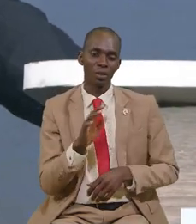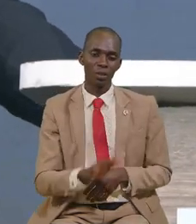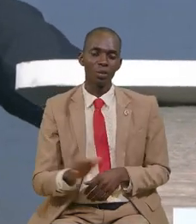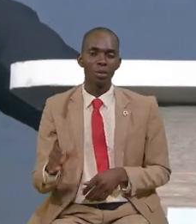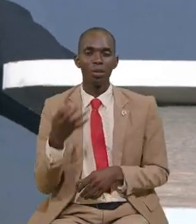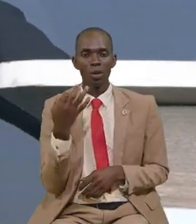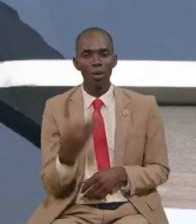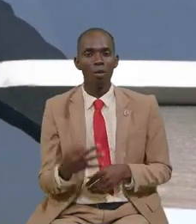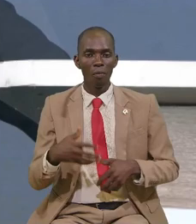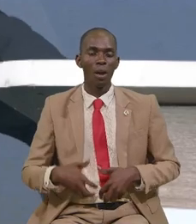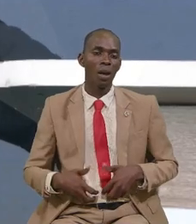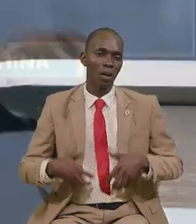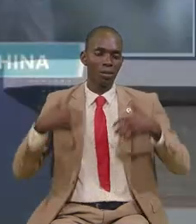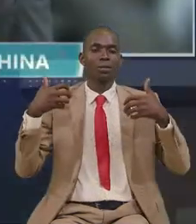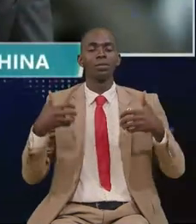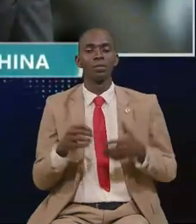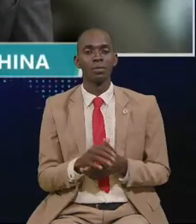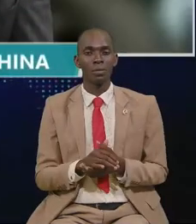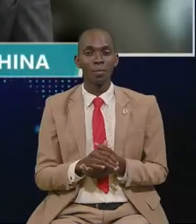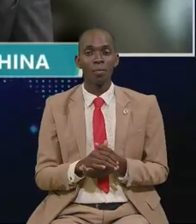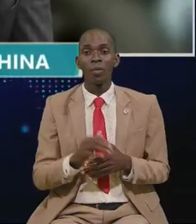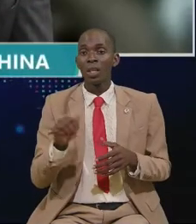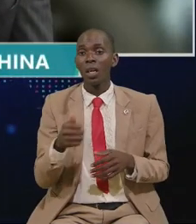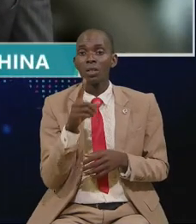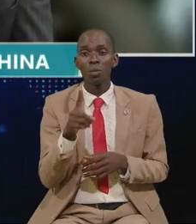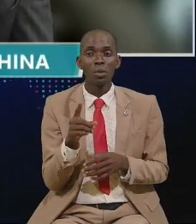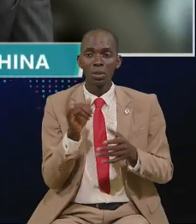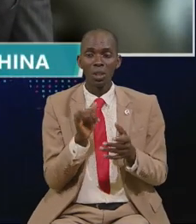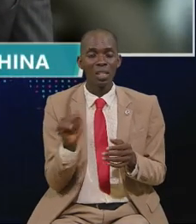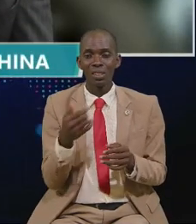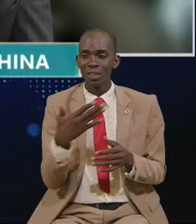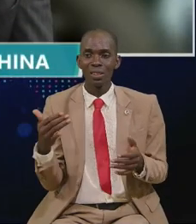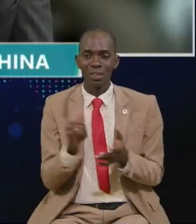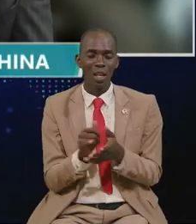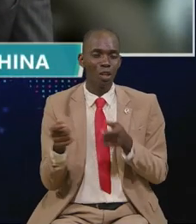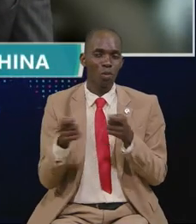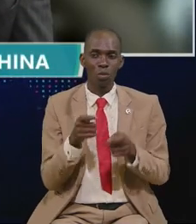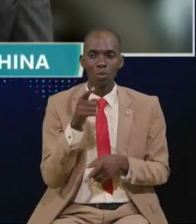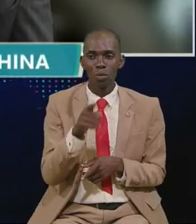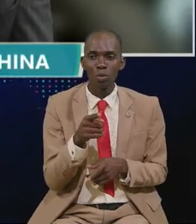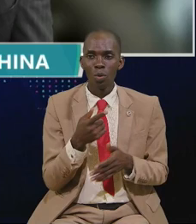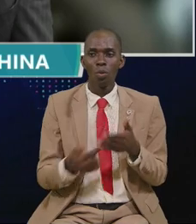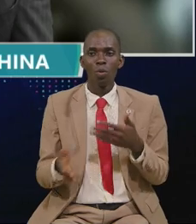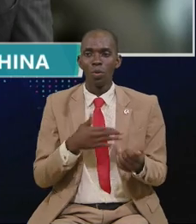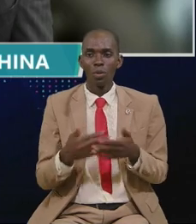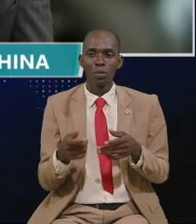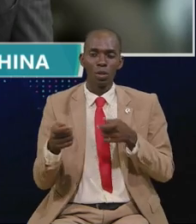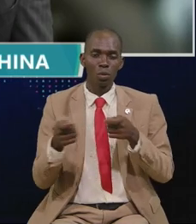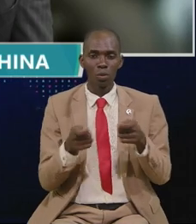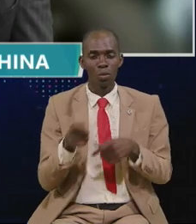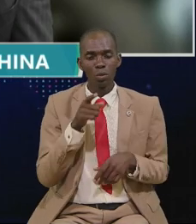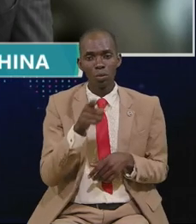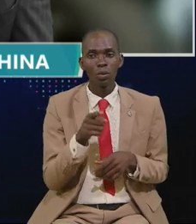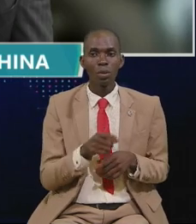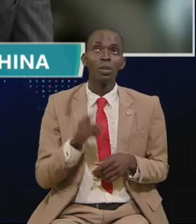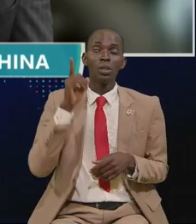of anger and animosity. Whoever controls you, Whatever controls you is your